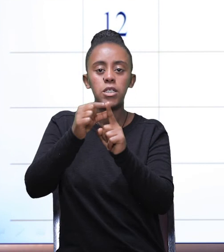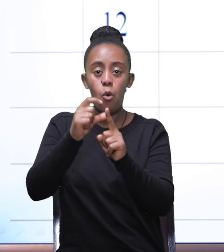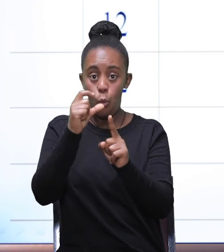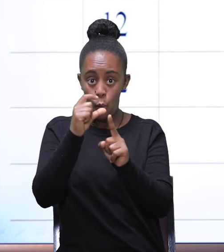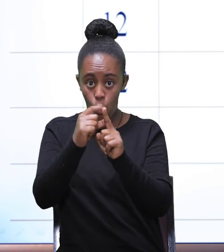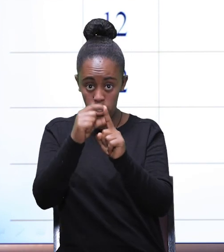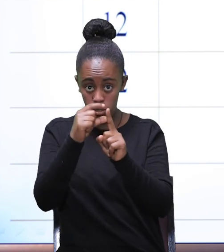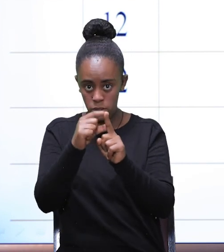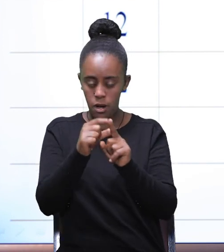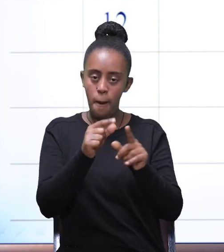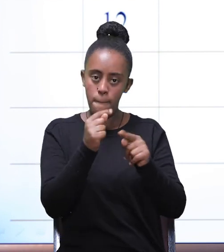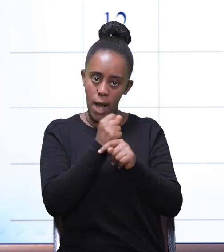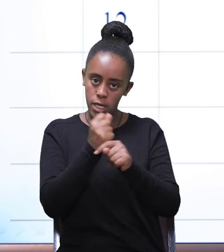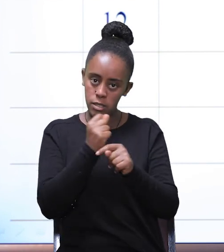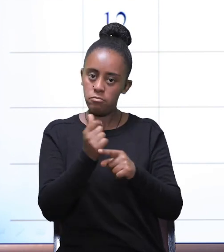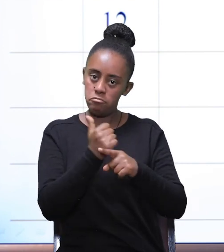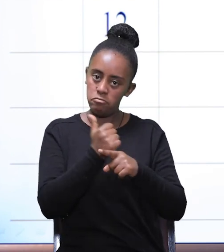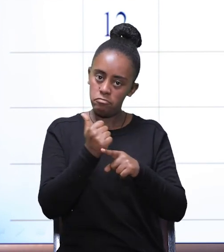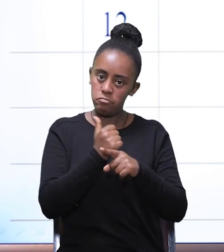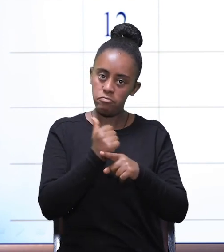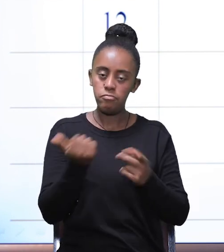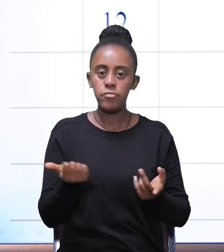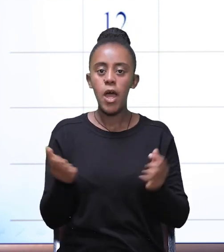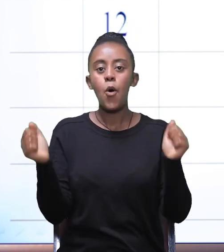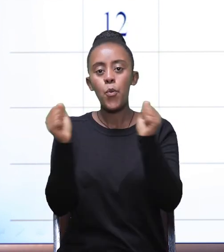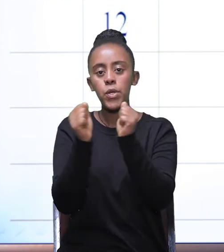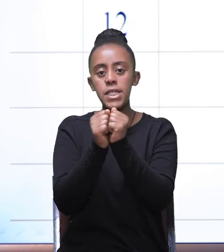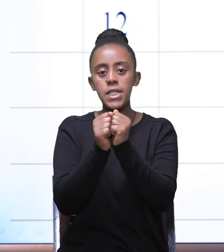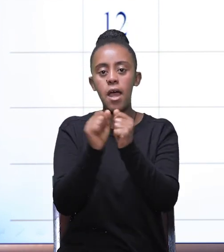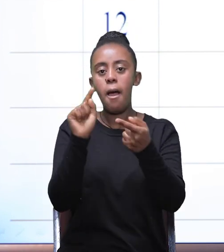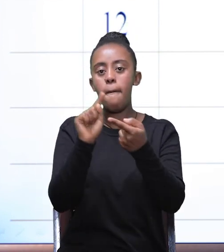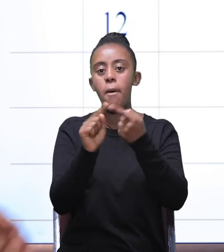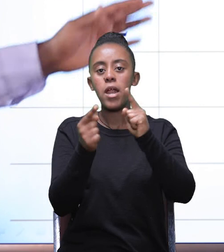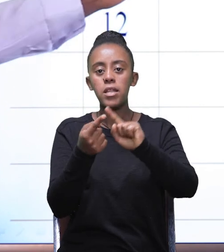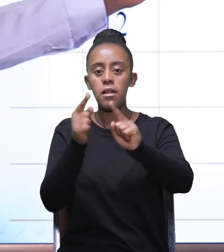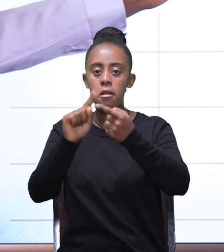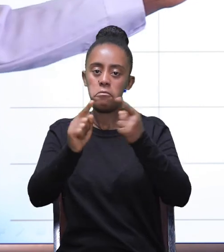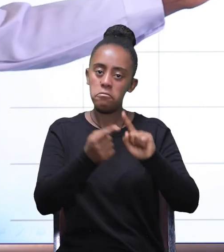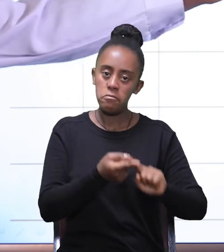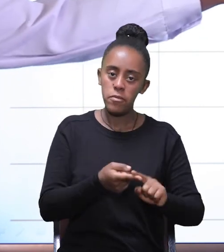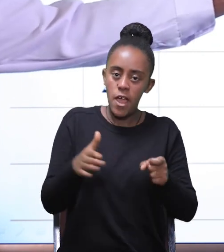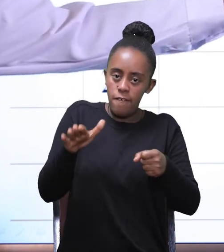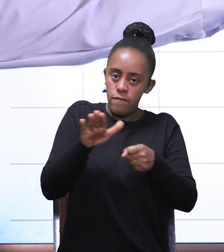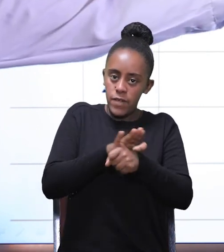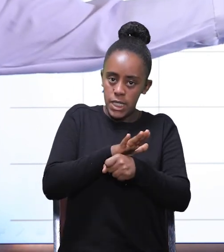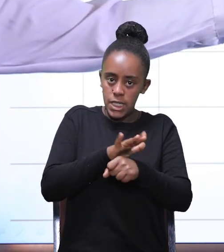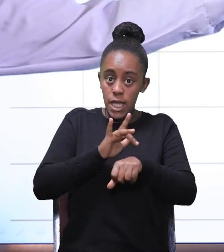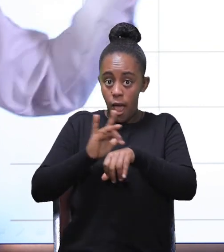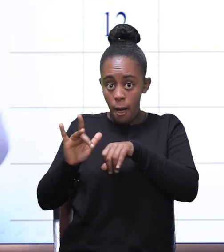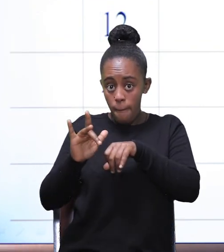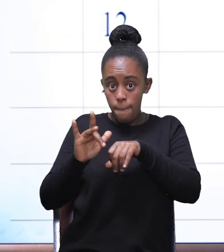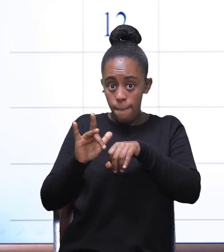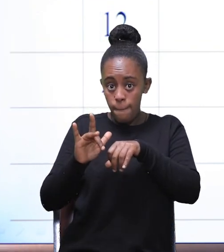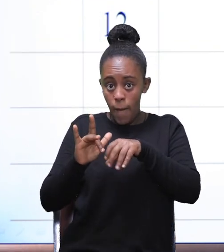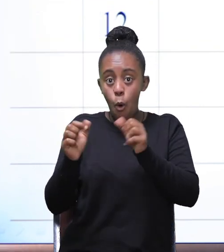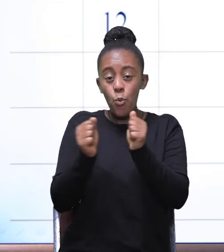Student, look at the direction, please. With a partner, fill in the gaps with the